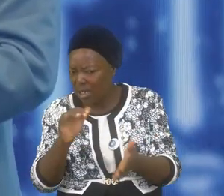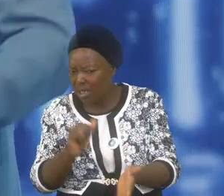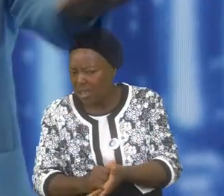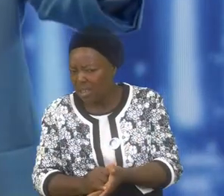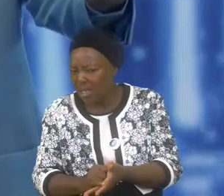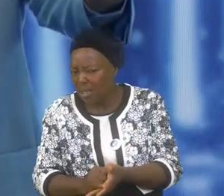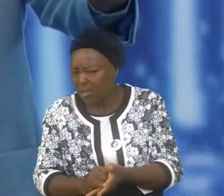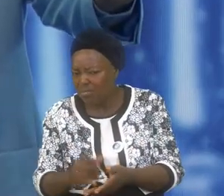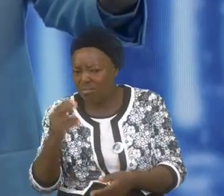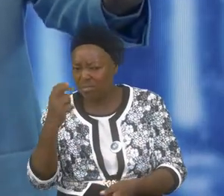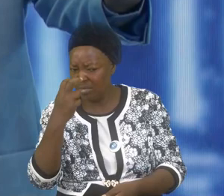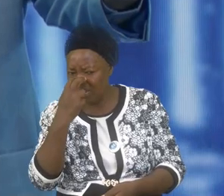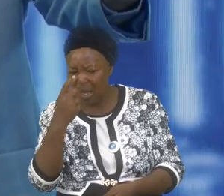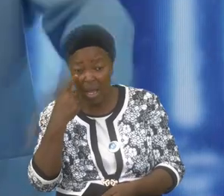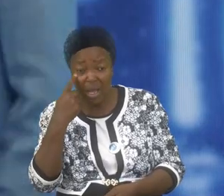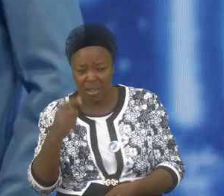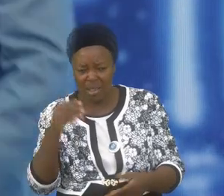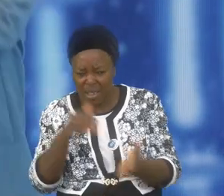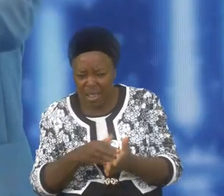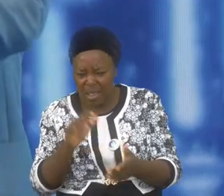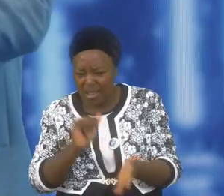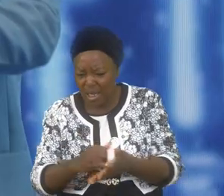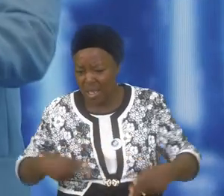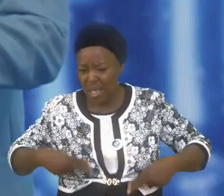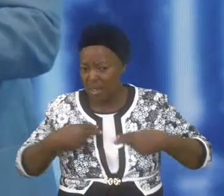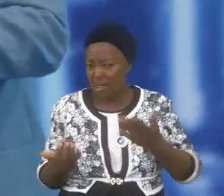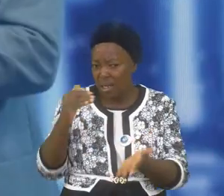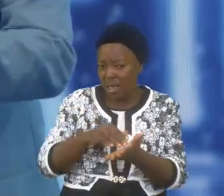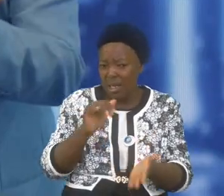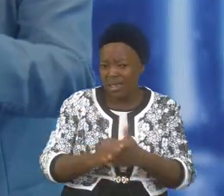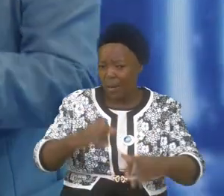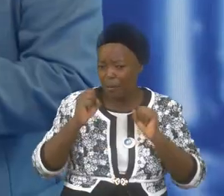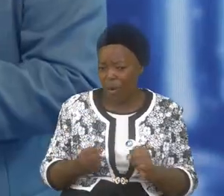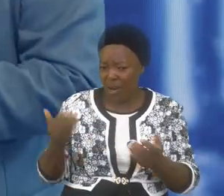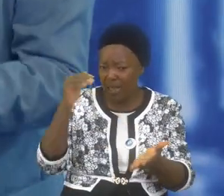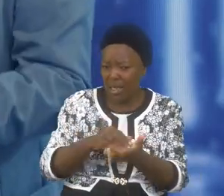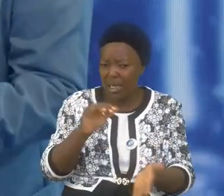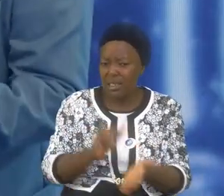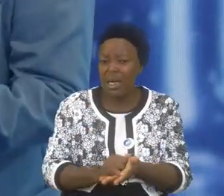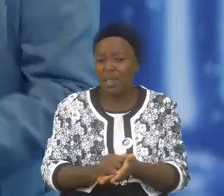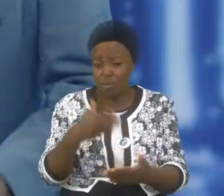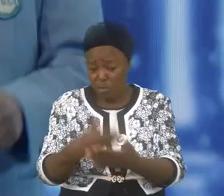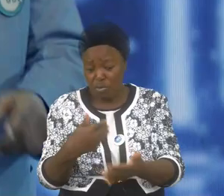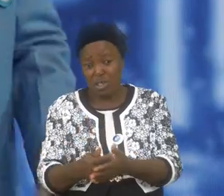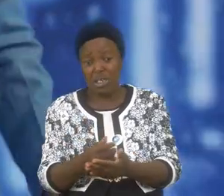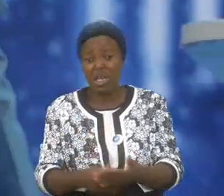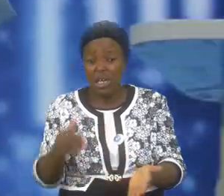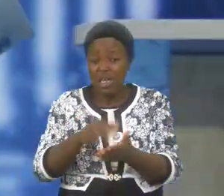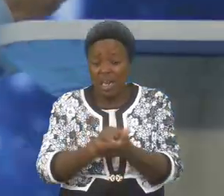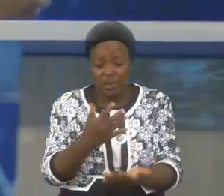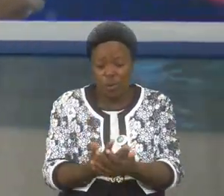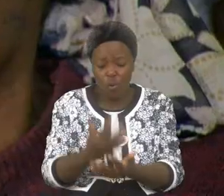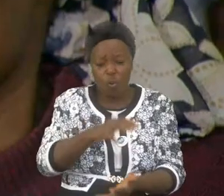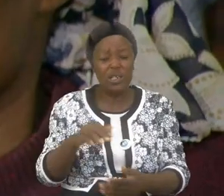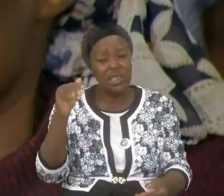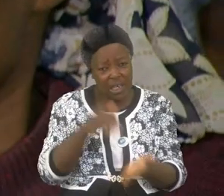power again, that finance again, that joy again. But it's gone. And then we look